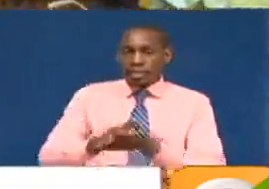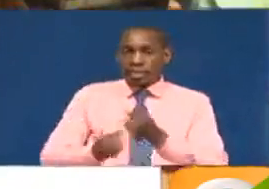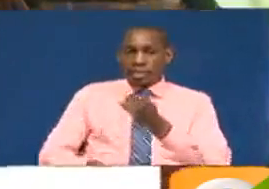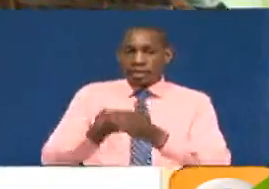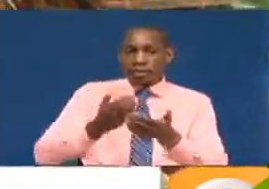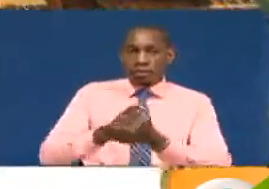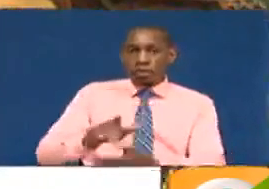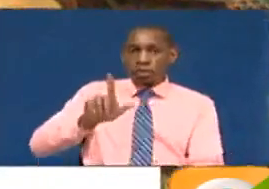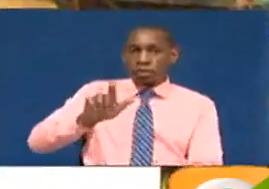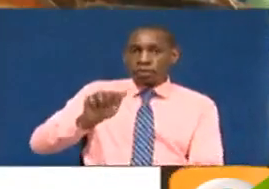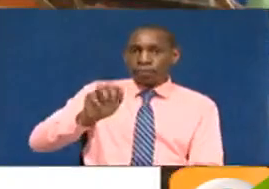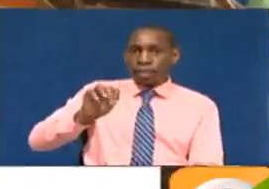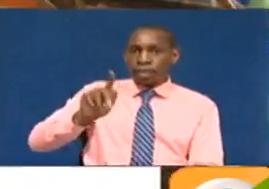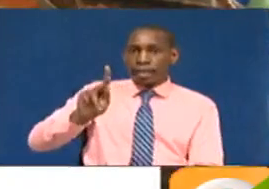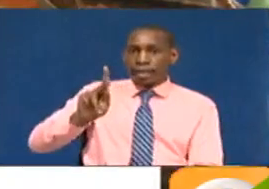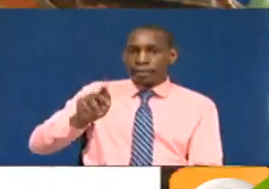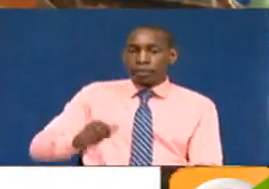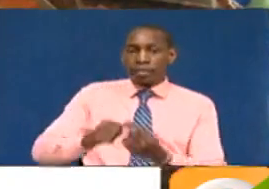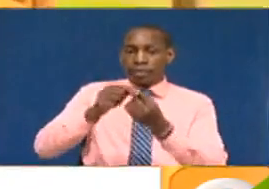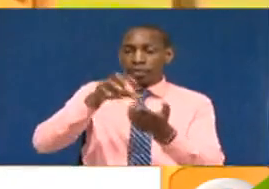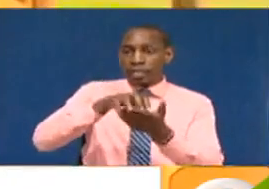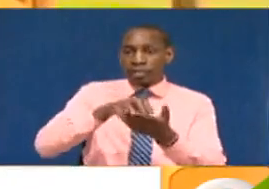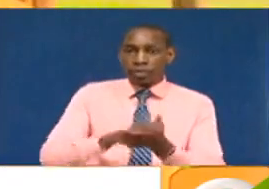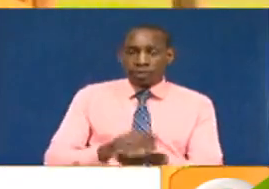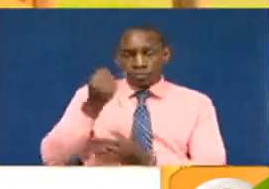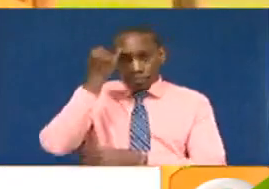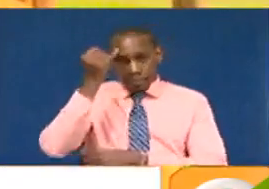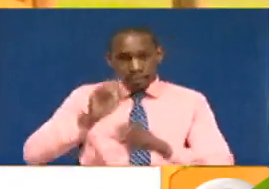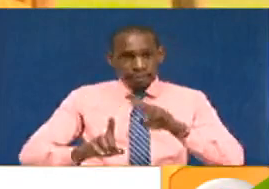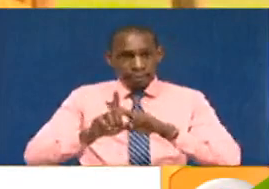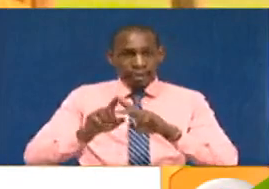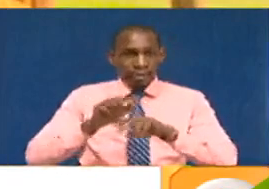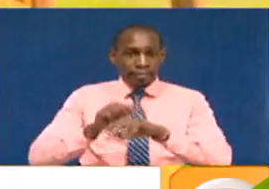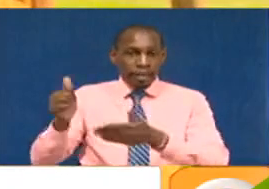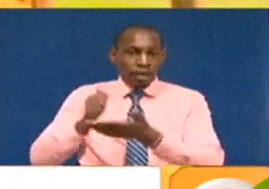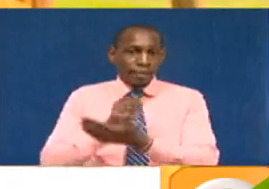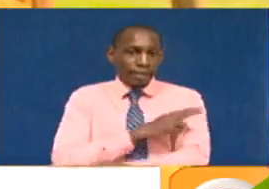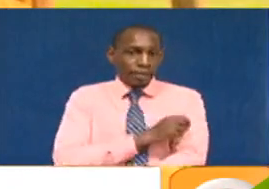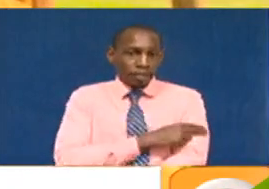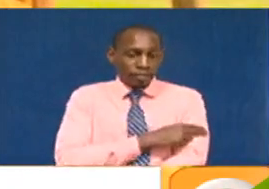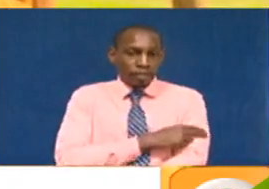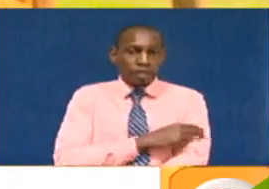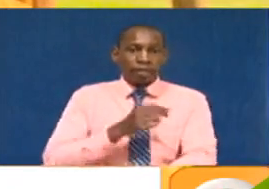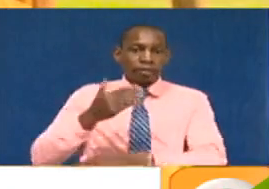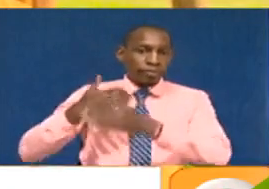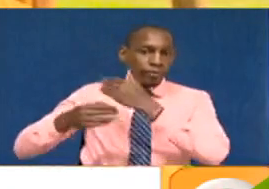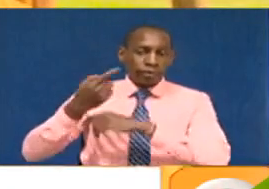by Lamek in rather unexpected circumstances. This idea came while I was in hospital. That is